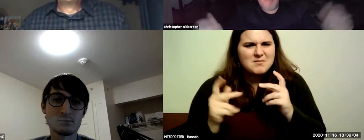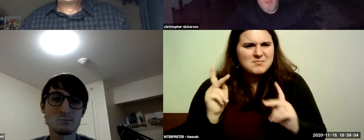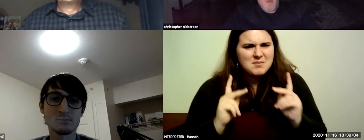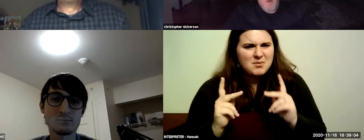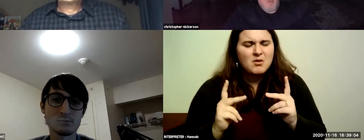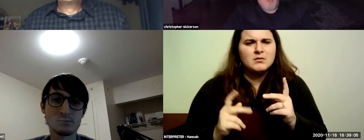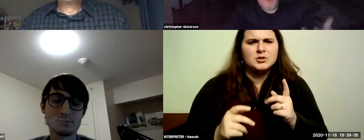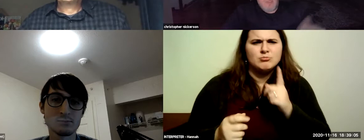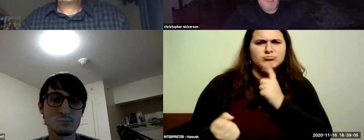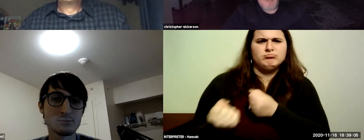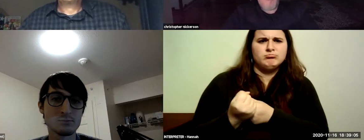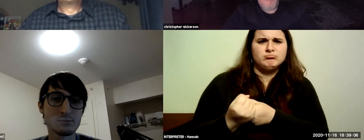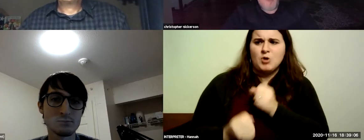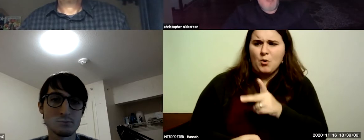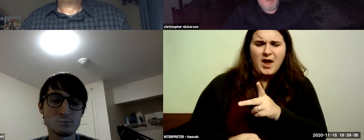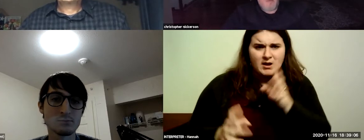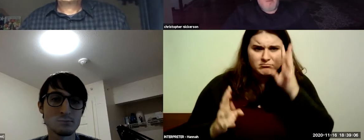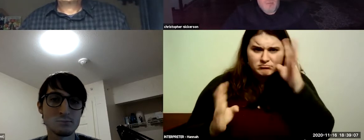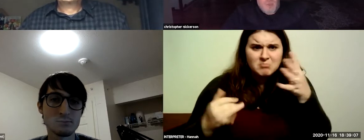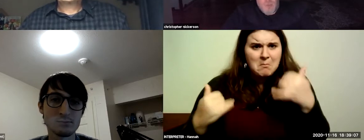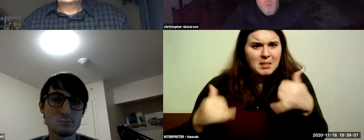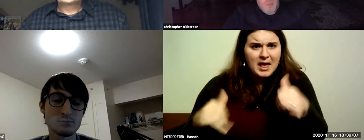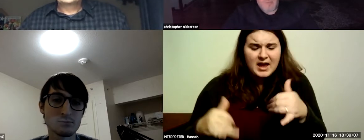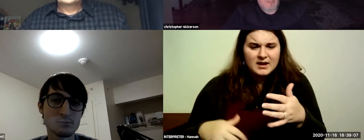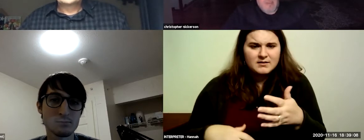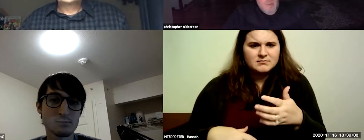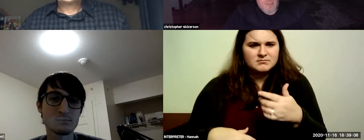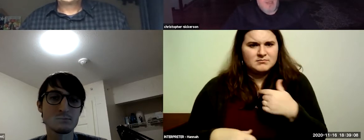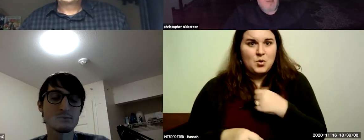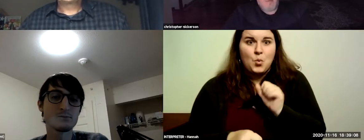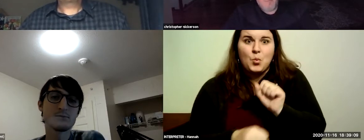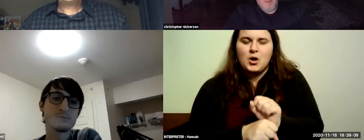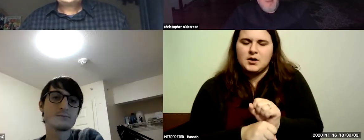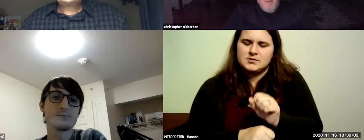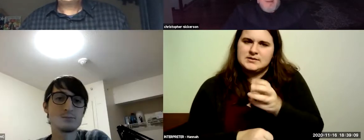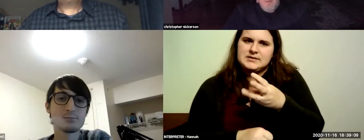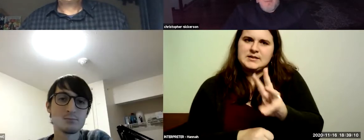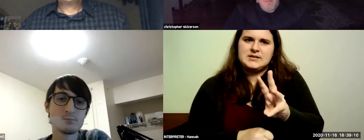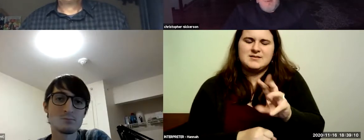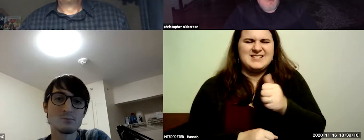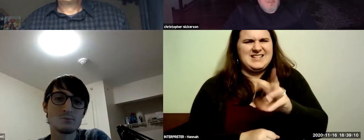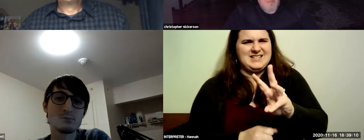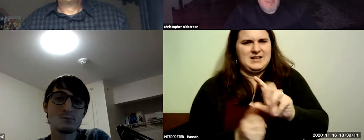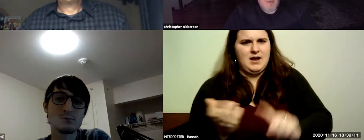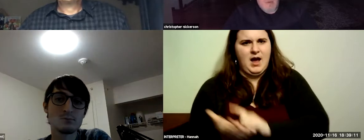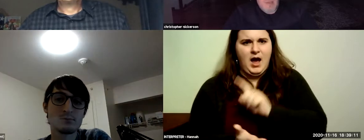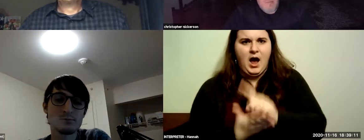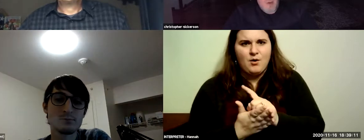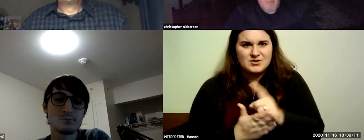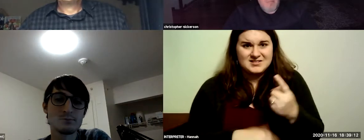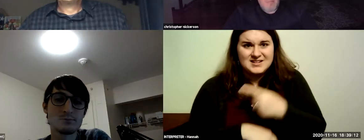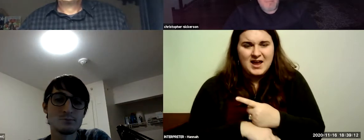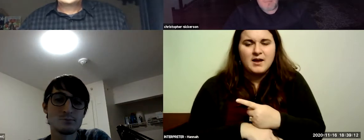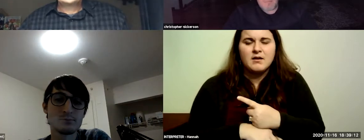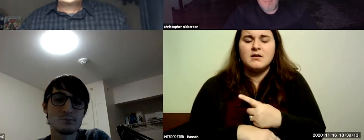like, okay, do crazy stuff. But like, you know, I was also working 16 hours a day and I was, you know, I was busting my tail, but I was having